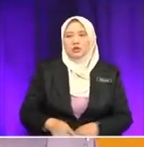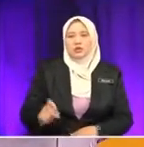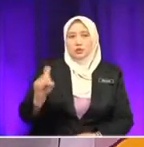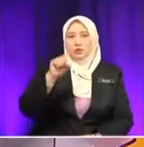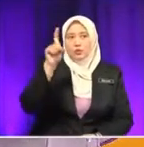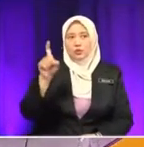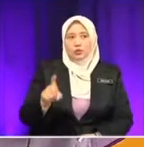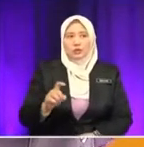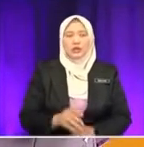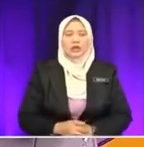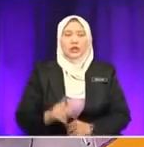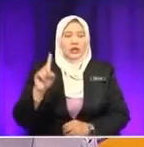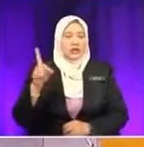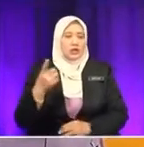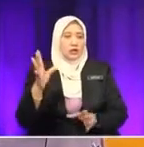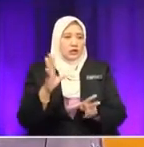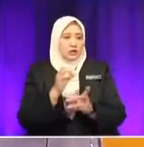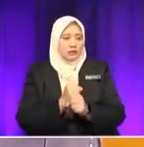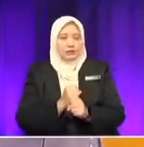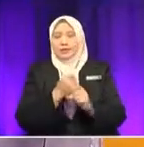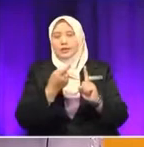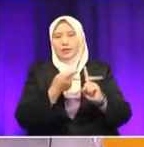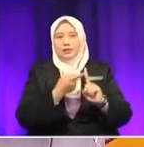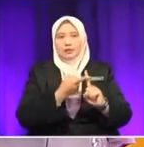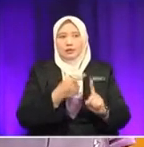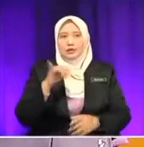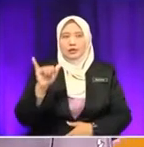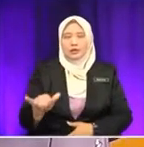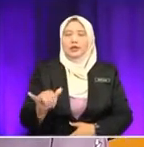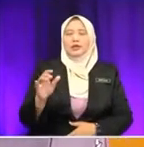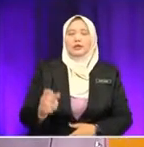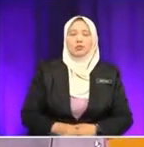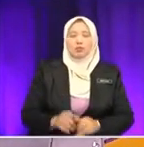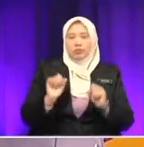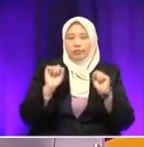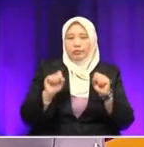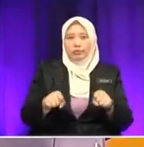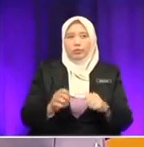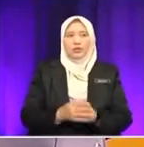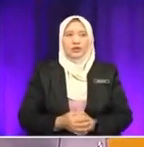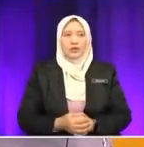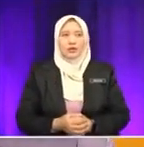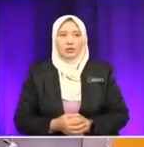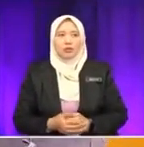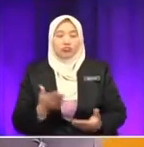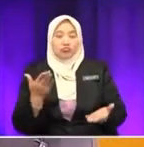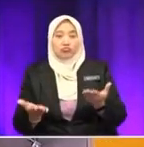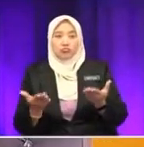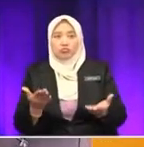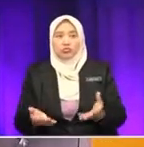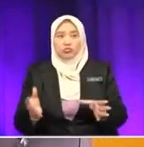who deserve to get it. Okay. And what is the criteria? Whether you guys are able to achieve B2 level throughout